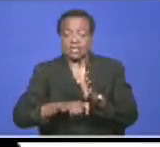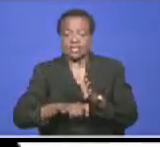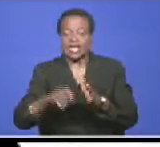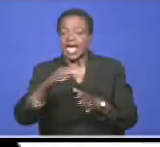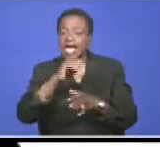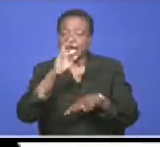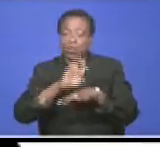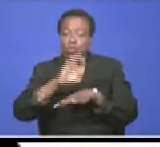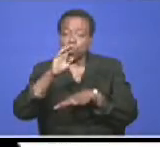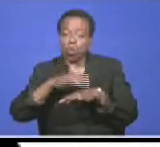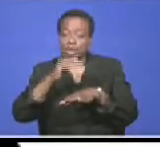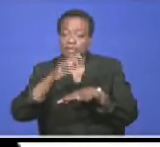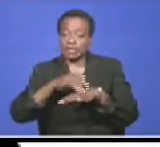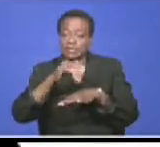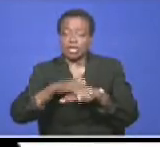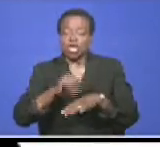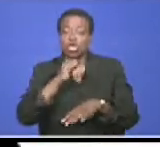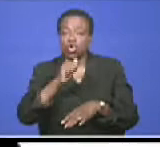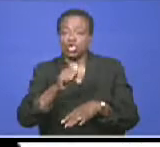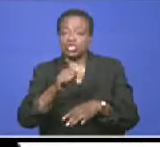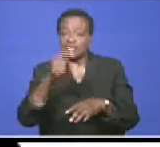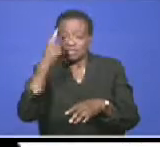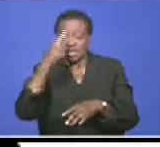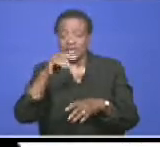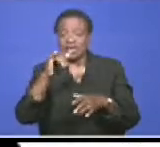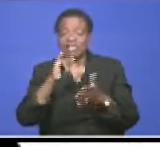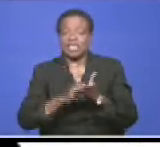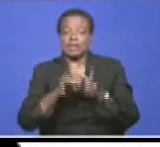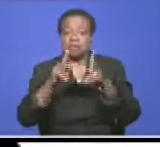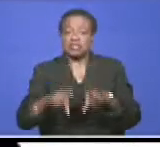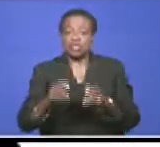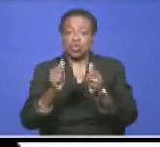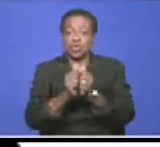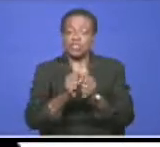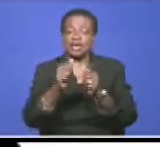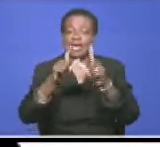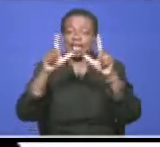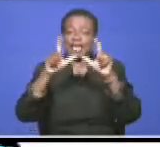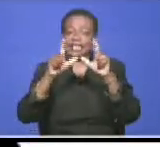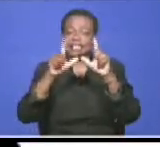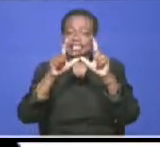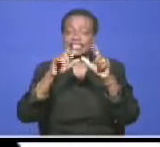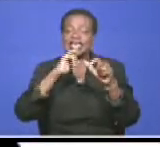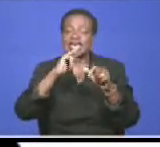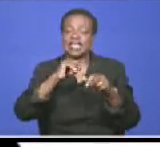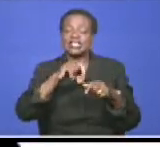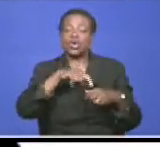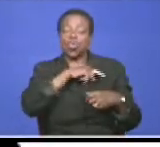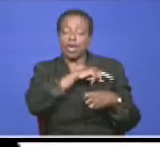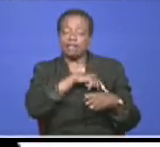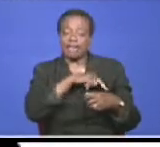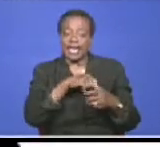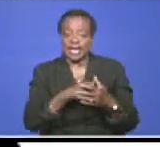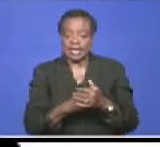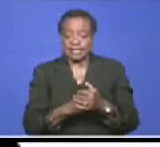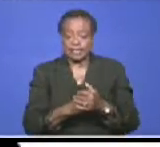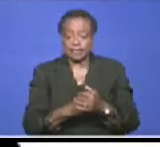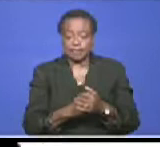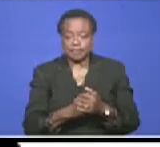warns that it's important not to assume that a person with a license is completely qualified. Orthodontics is a